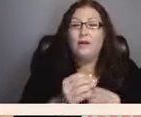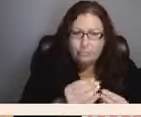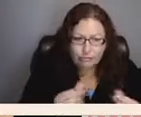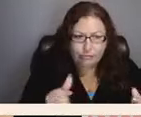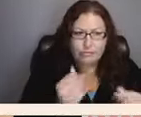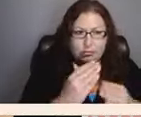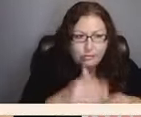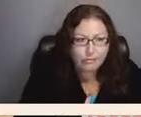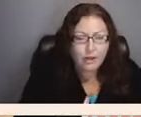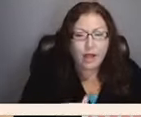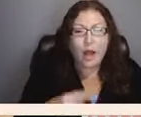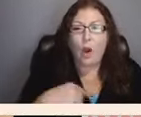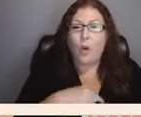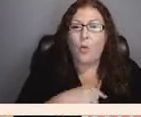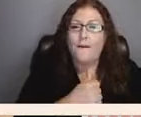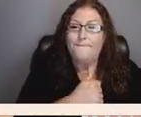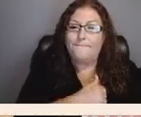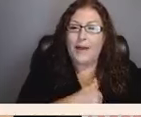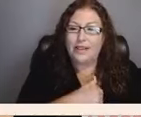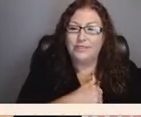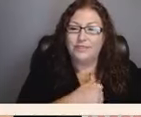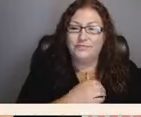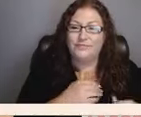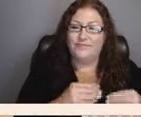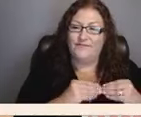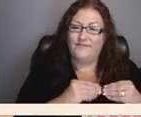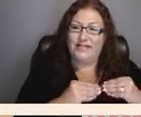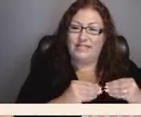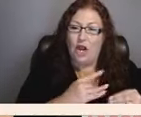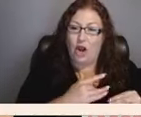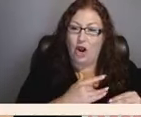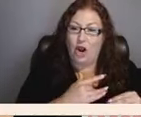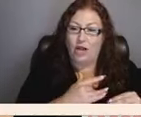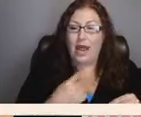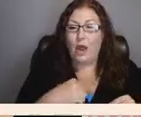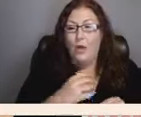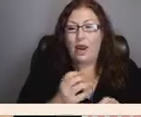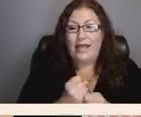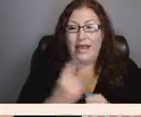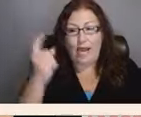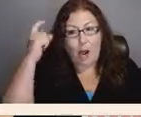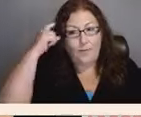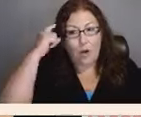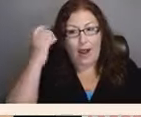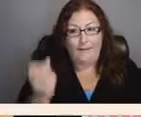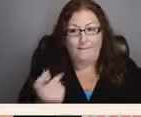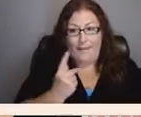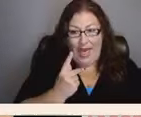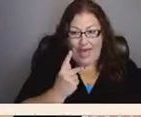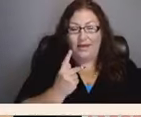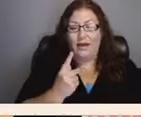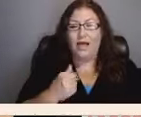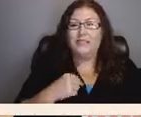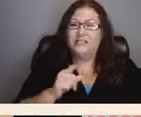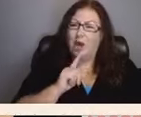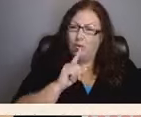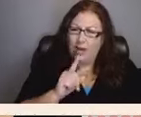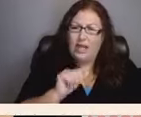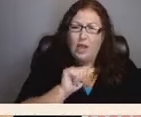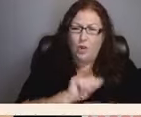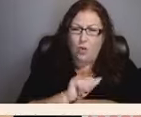polishing our heart and we're gaining our brain back. as I really worked through the emotional morass that was part